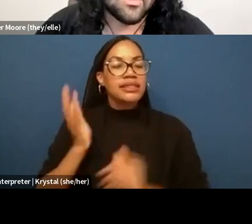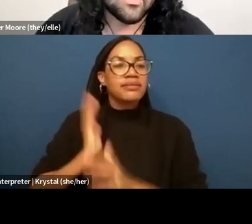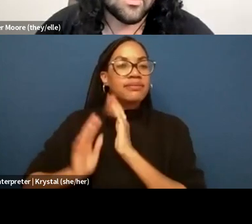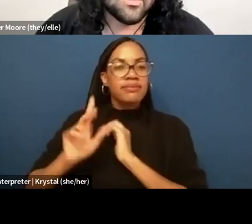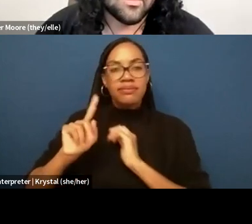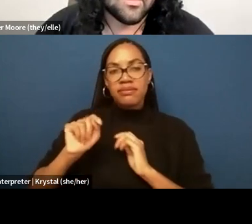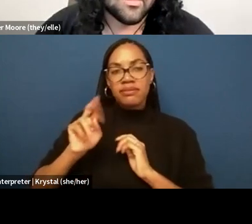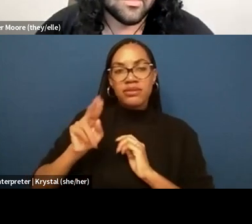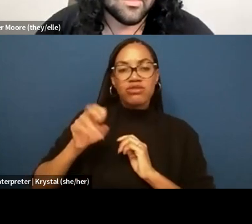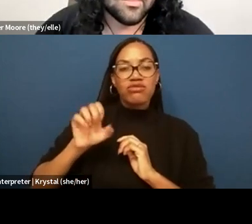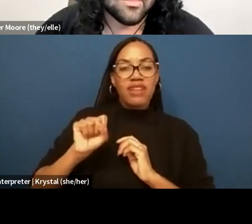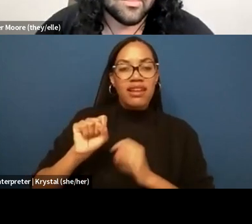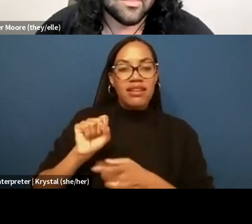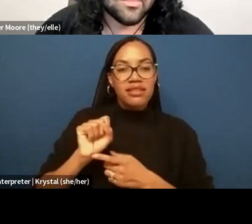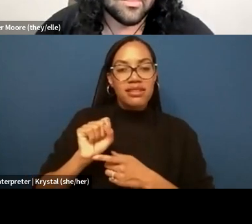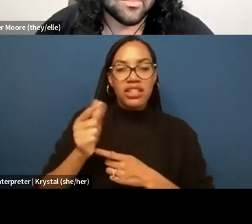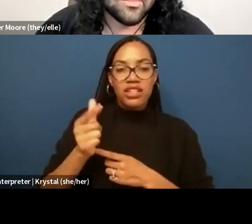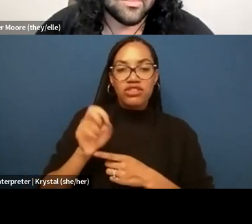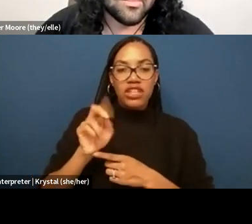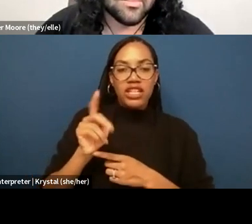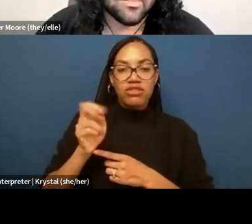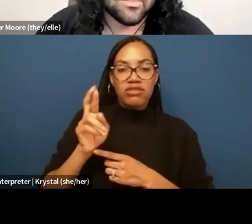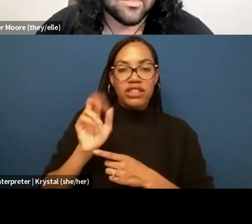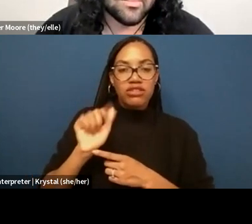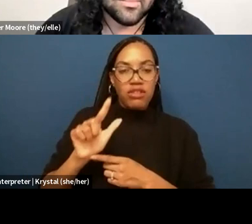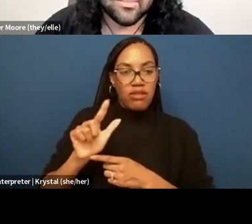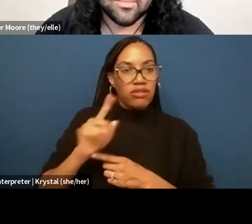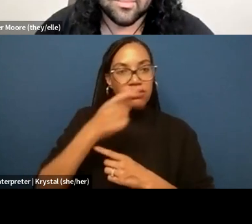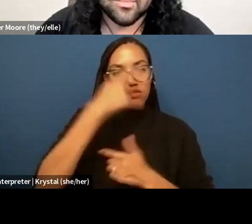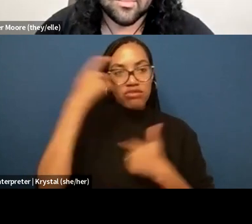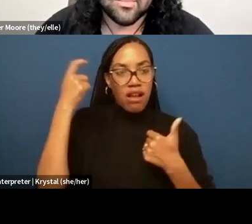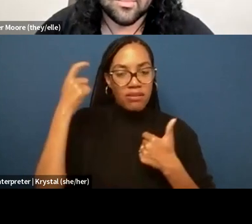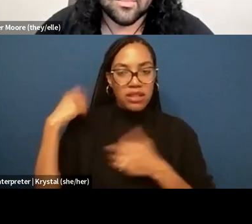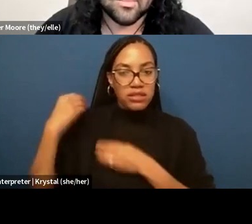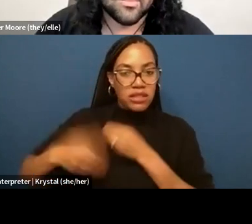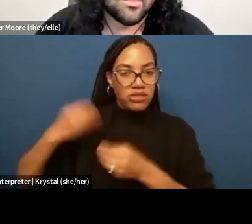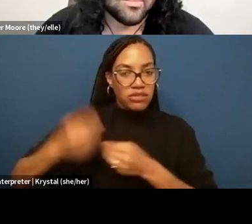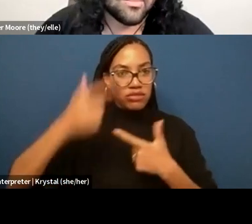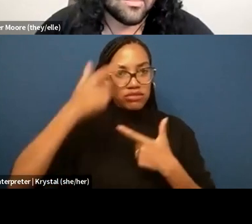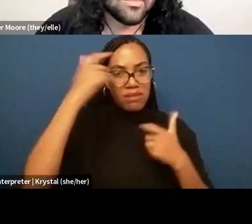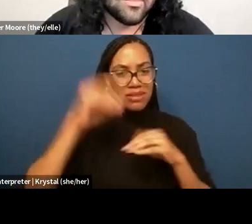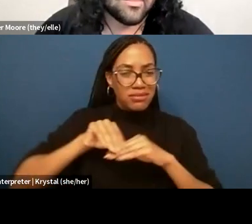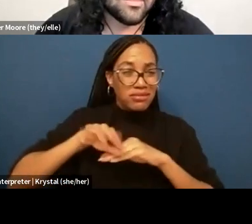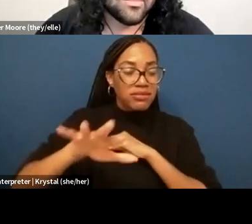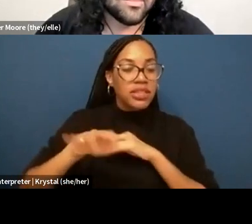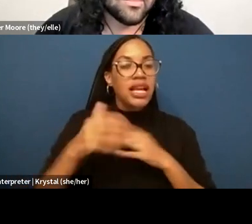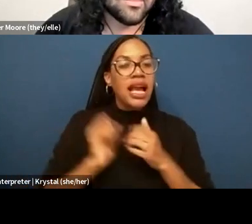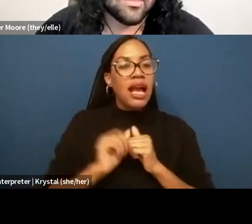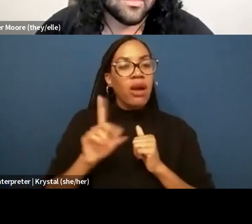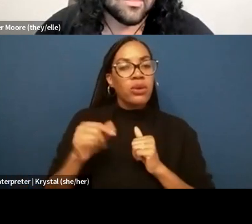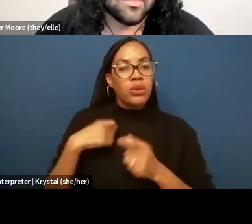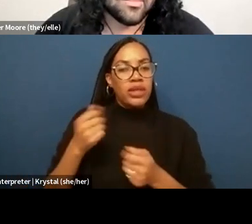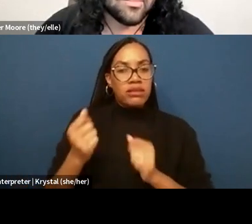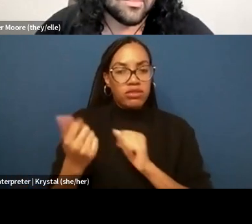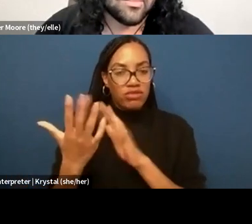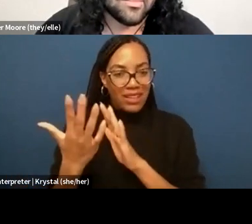that's accessible, but can really blow that language apart? I also, just one last